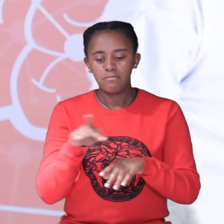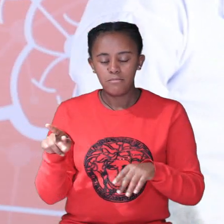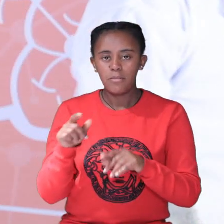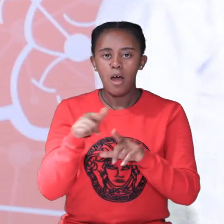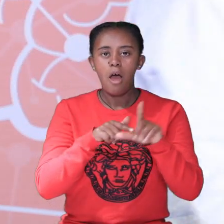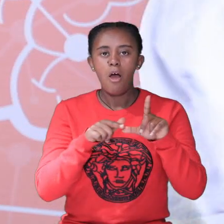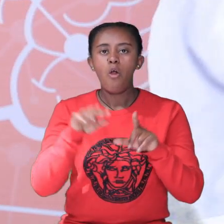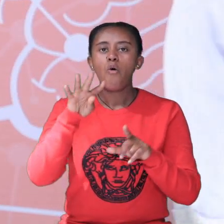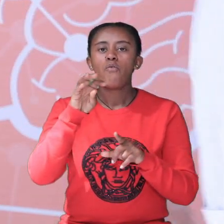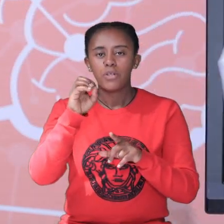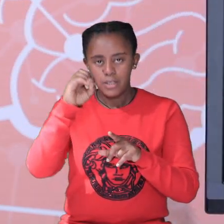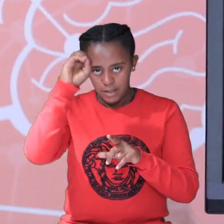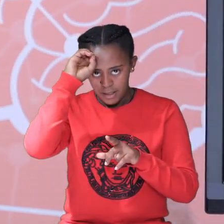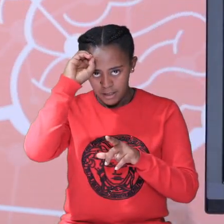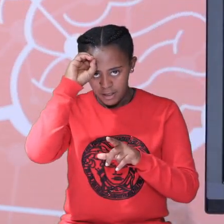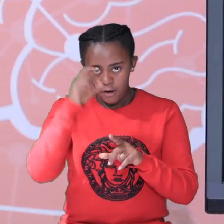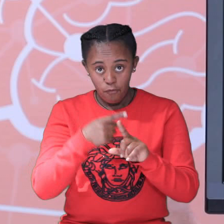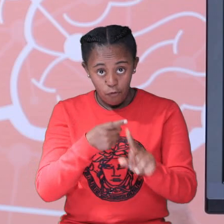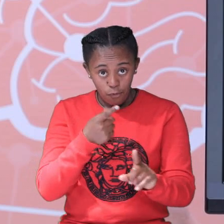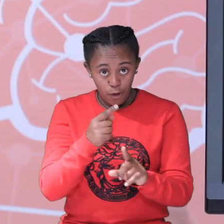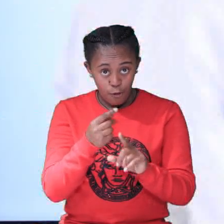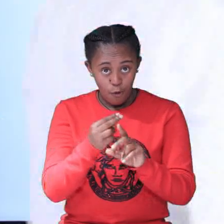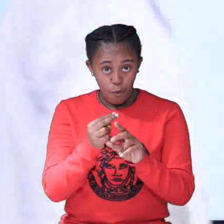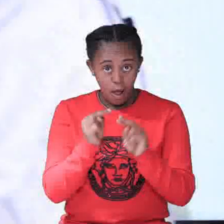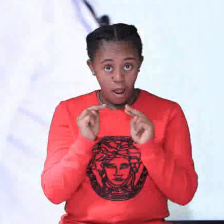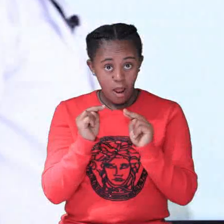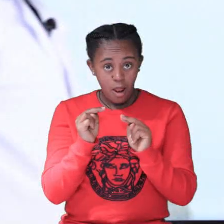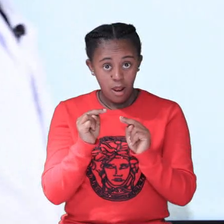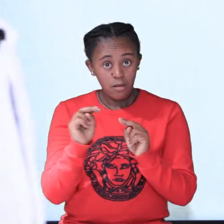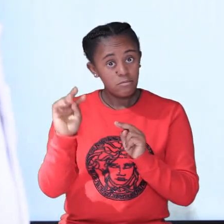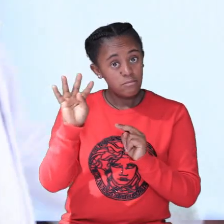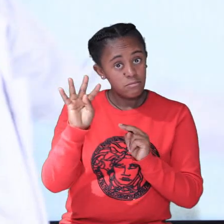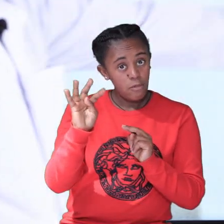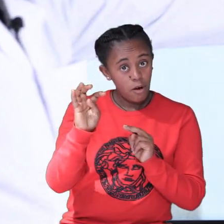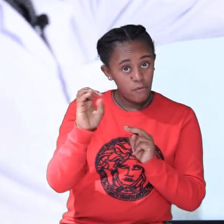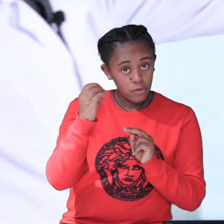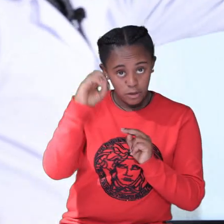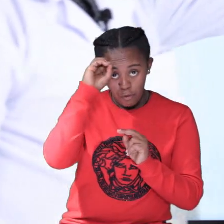And the second example is a ray of light